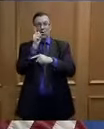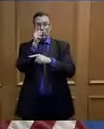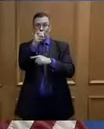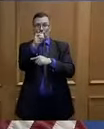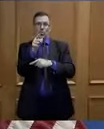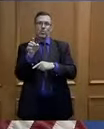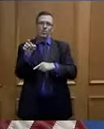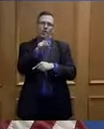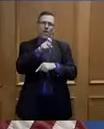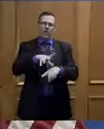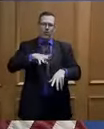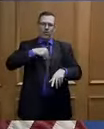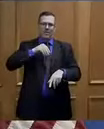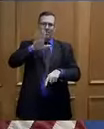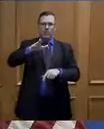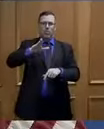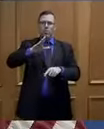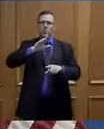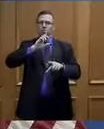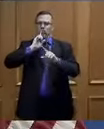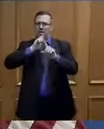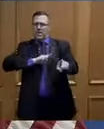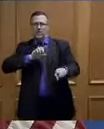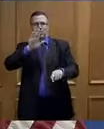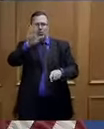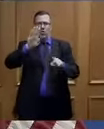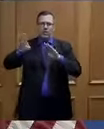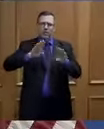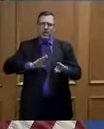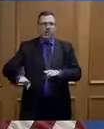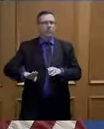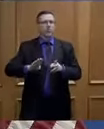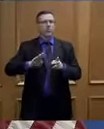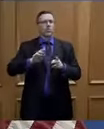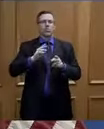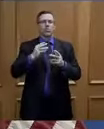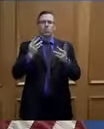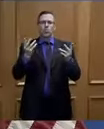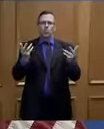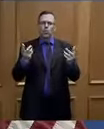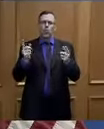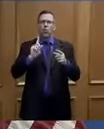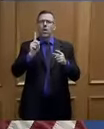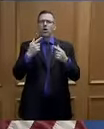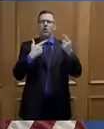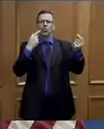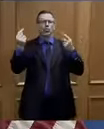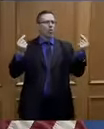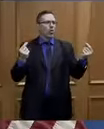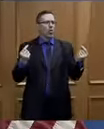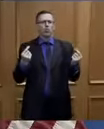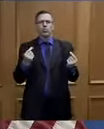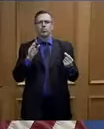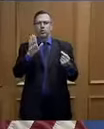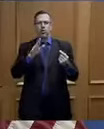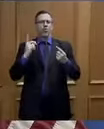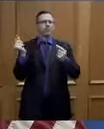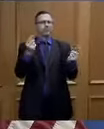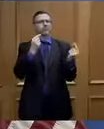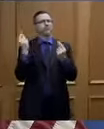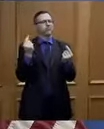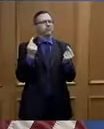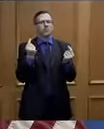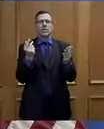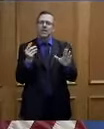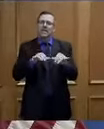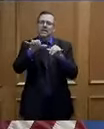your actions, for your behavior, for where you go and what you do, for staying home, for making